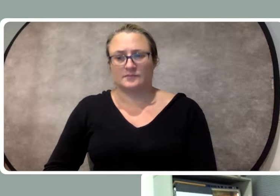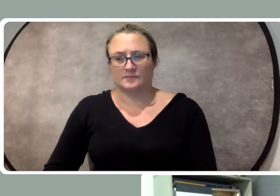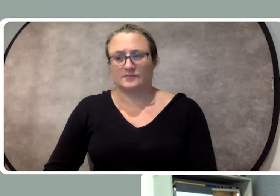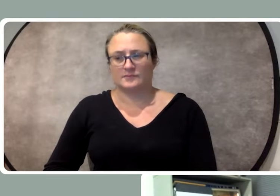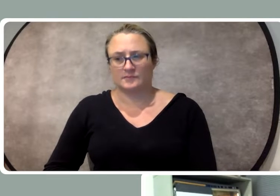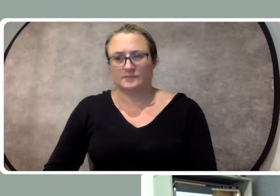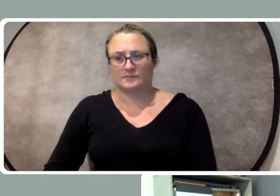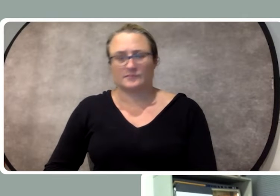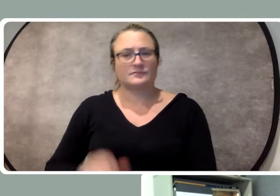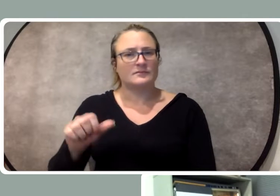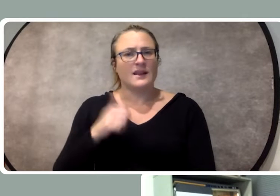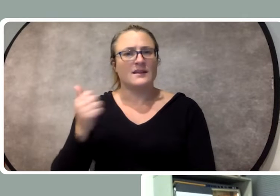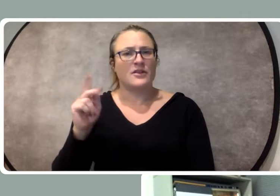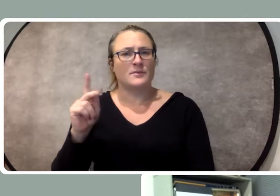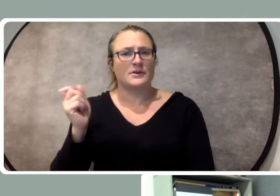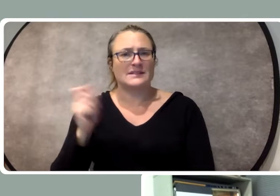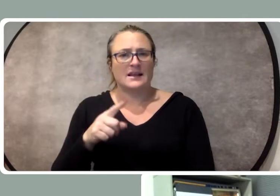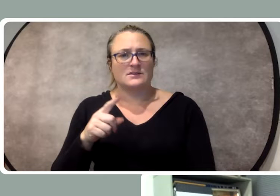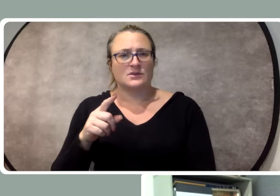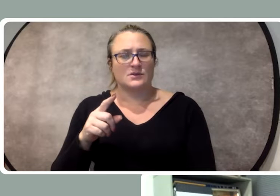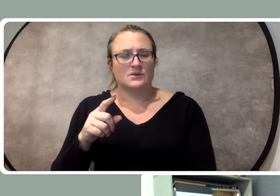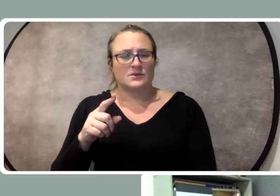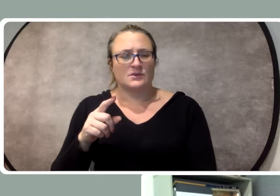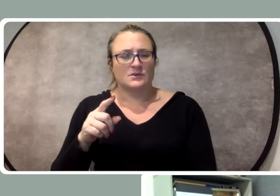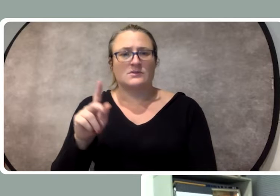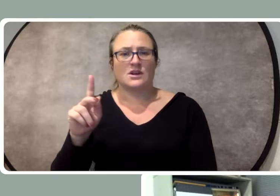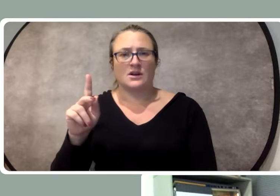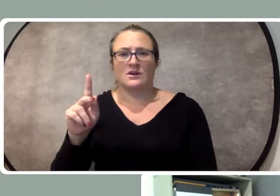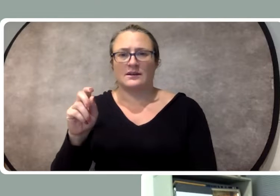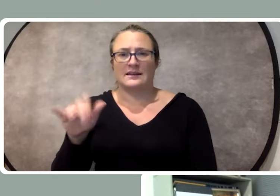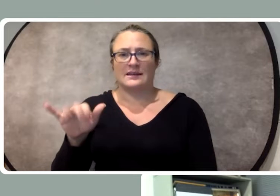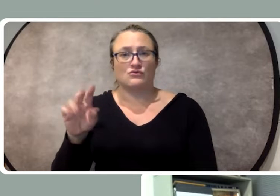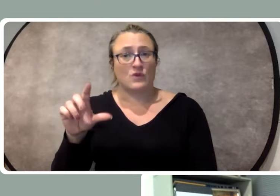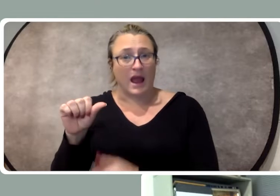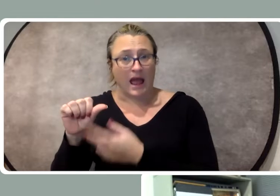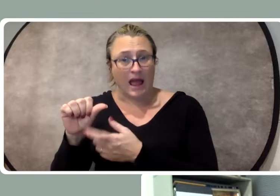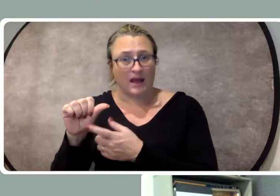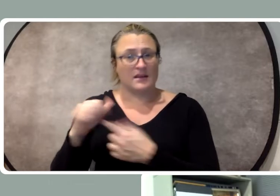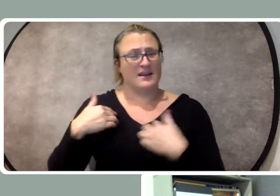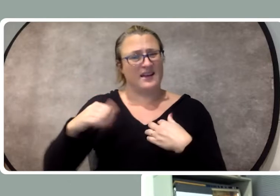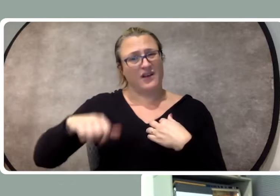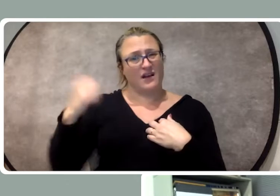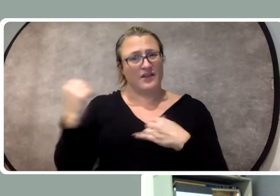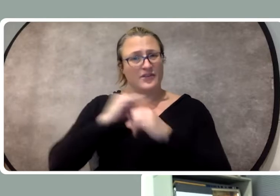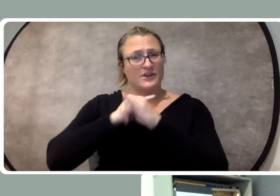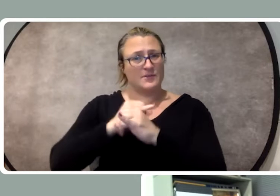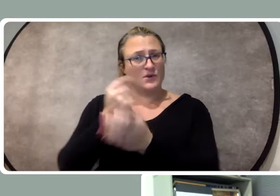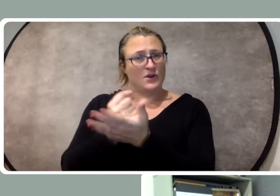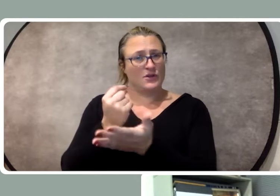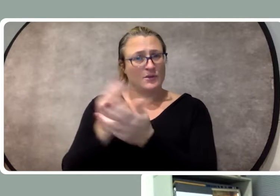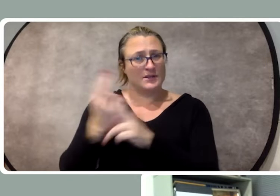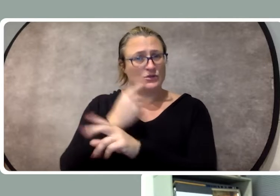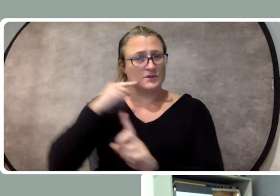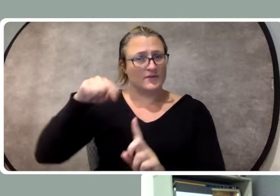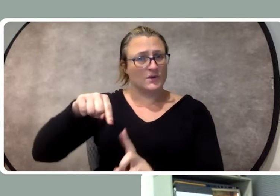Another attendee is asking, other than Keytruda, are there other immunotherapies that are used for triple negative